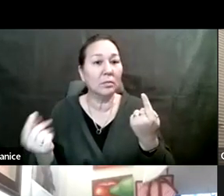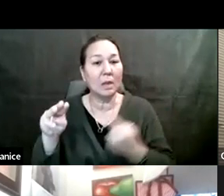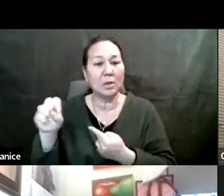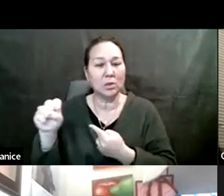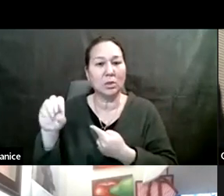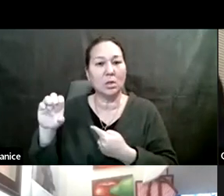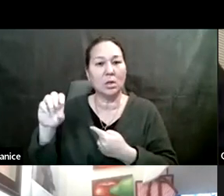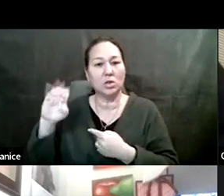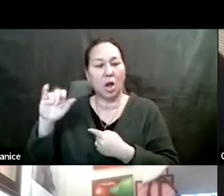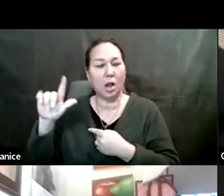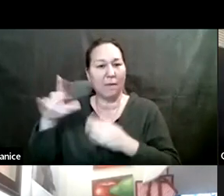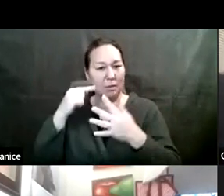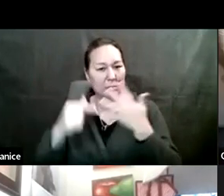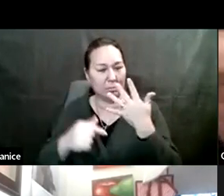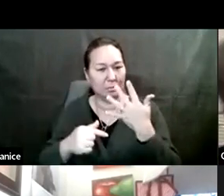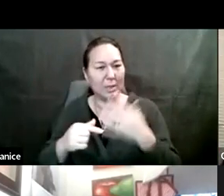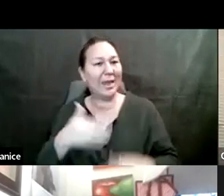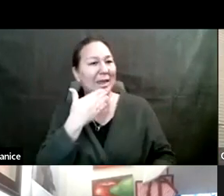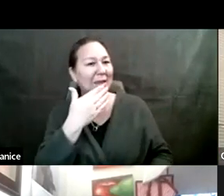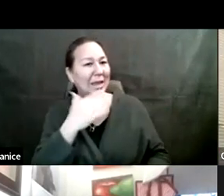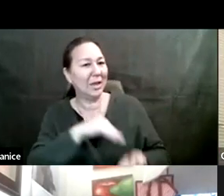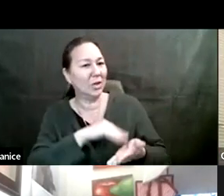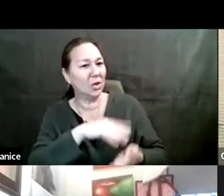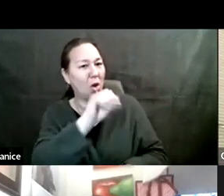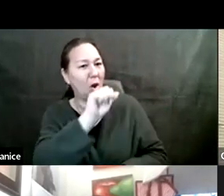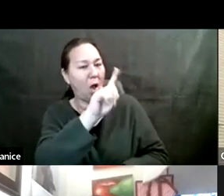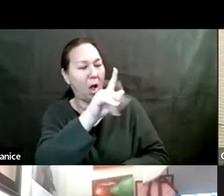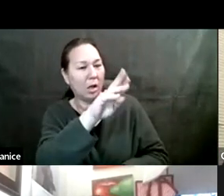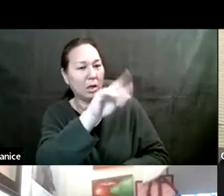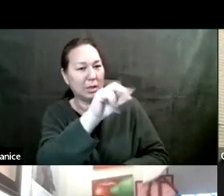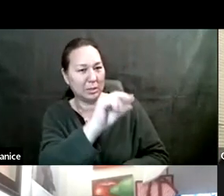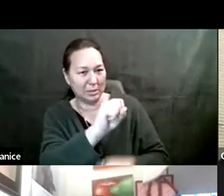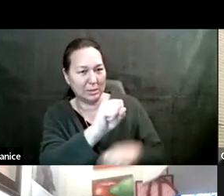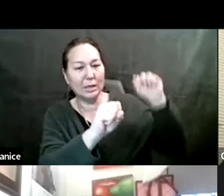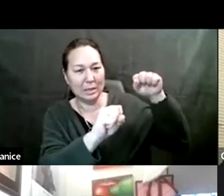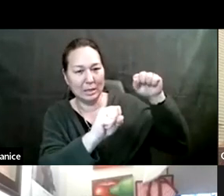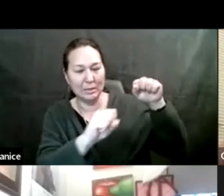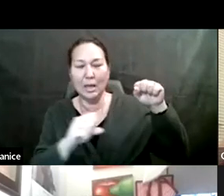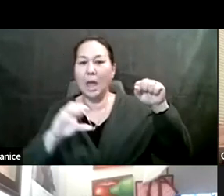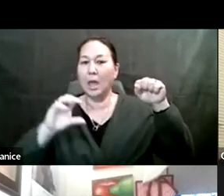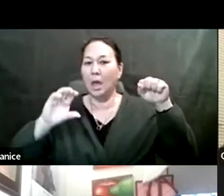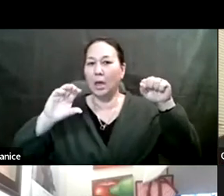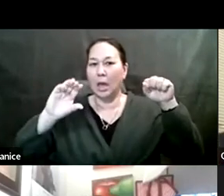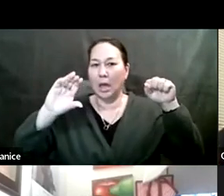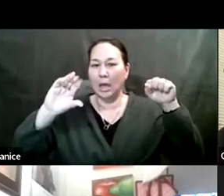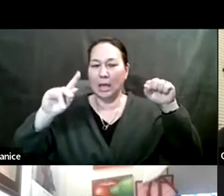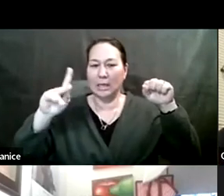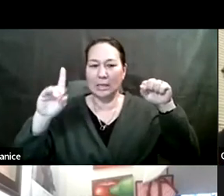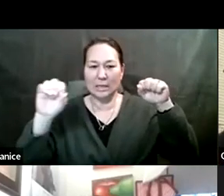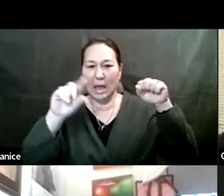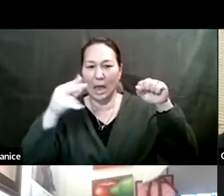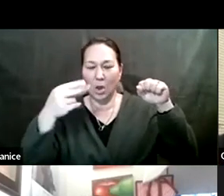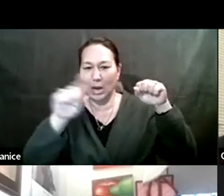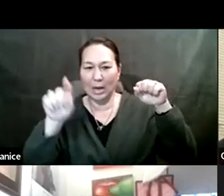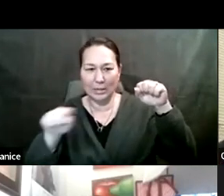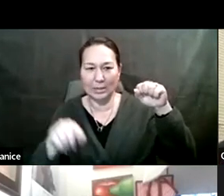roll thank you Dr alkins yes Mr couldad Hernandez yes Miss